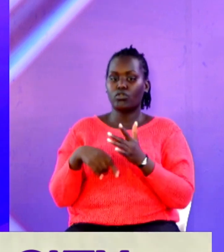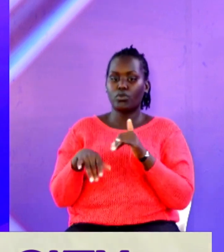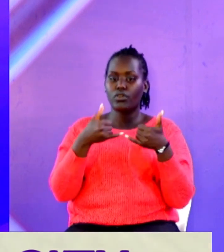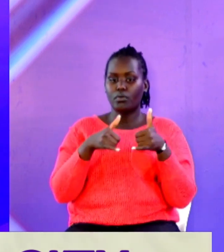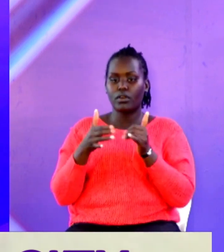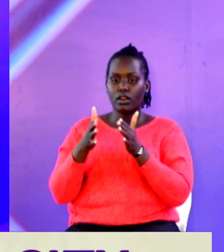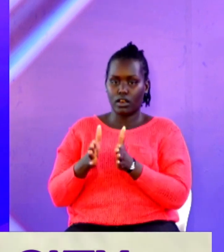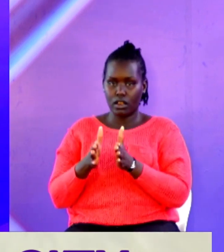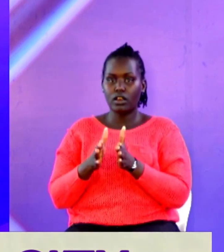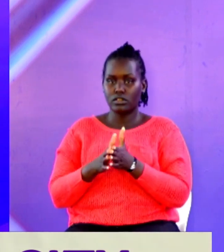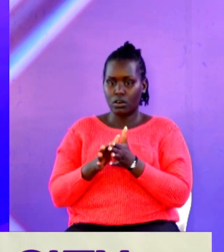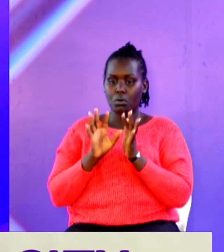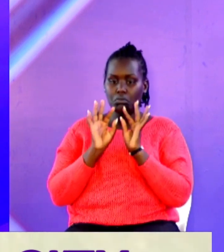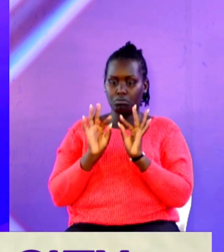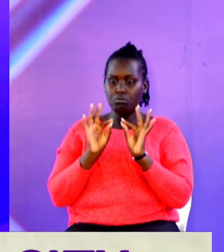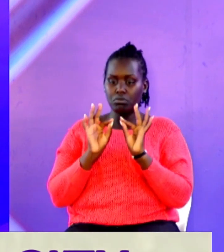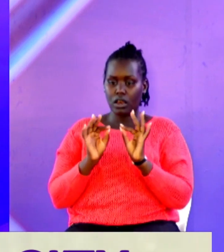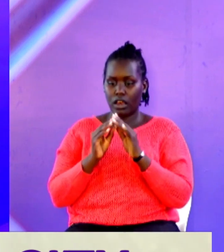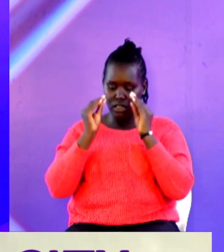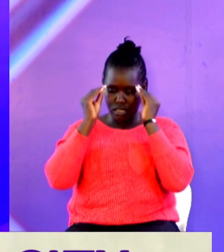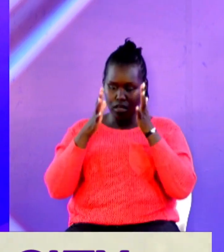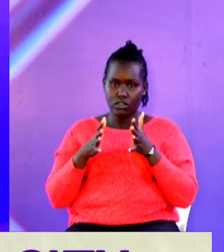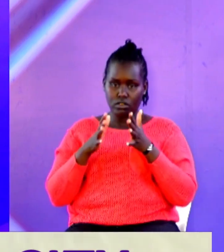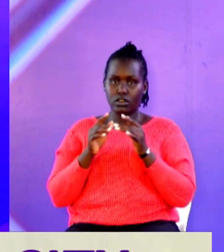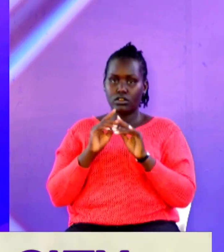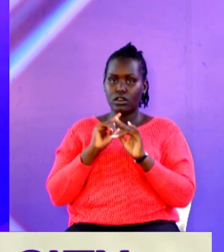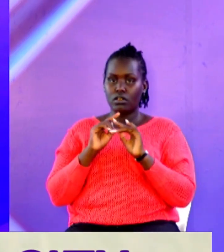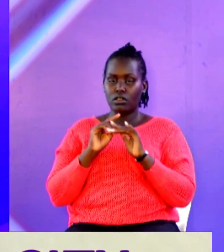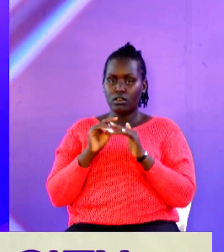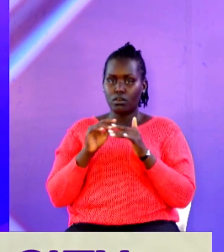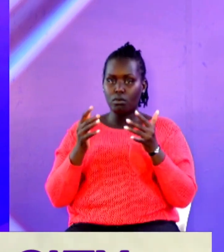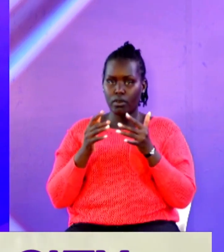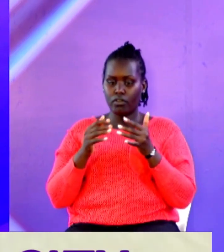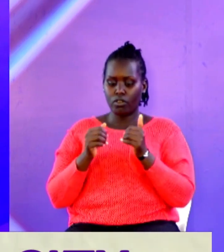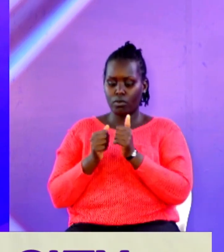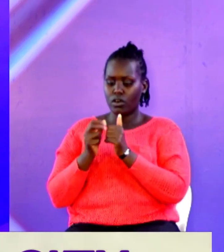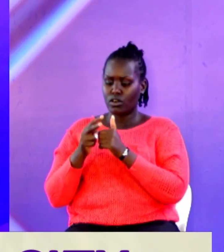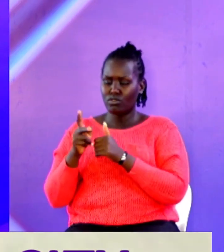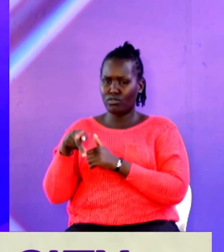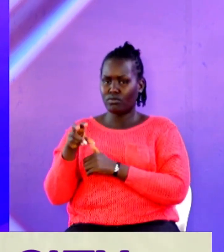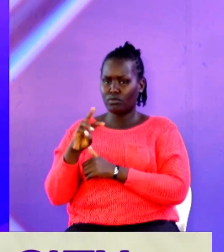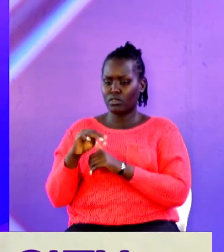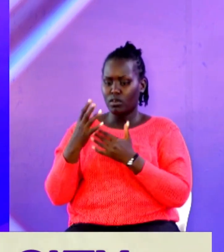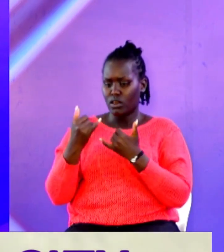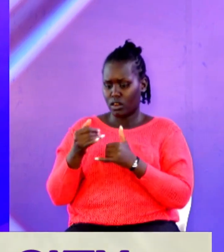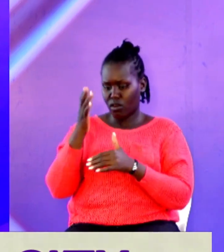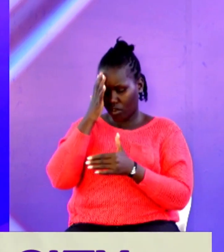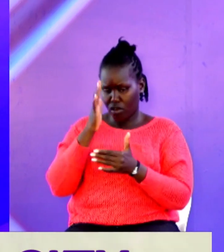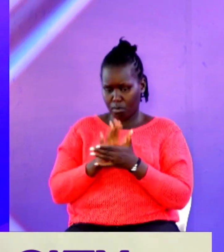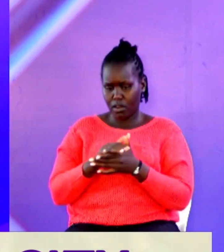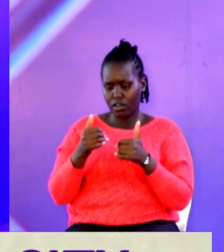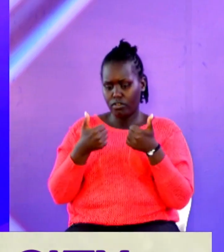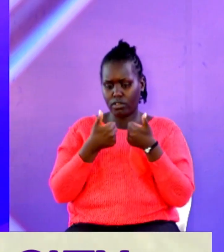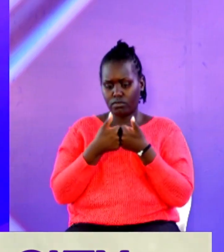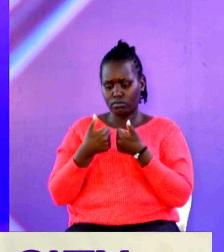are authentic and they are students was taking place from 12 p.m. And now I believe the game is in action. The